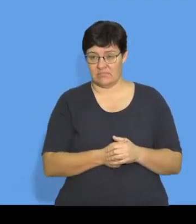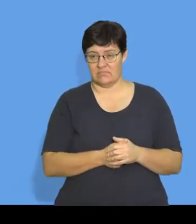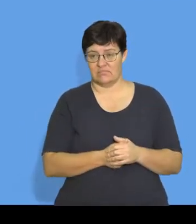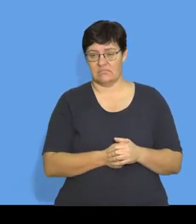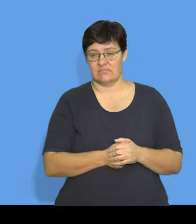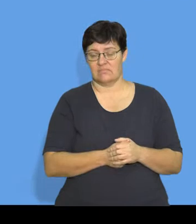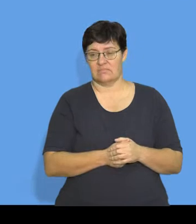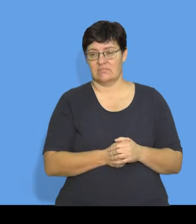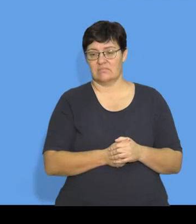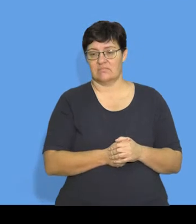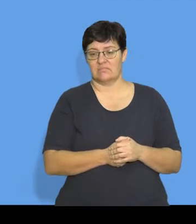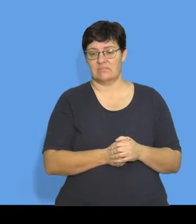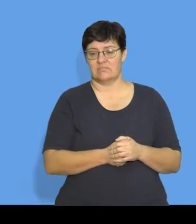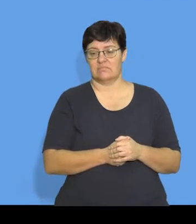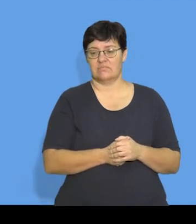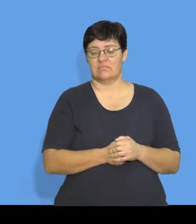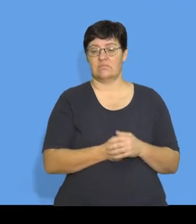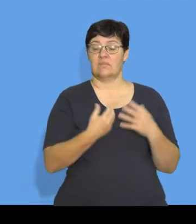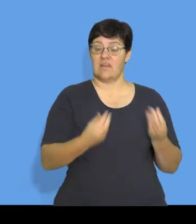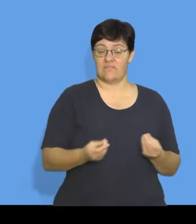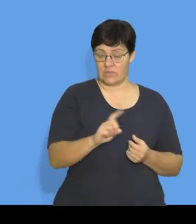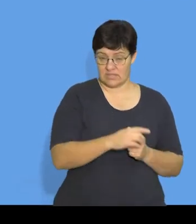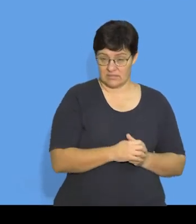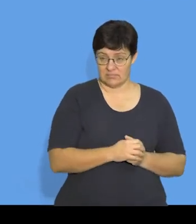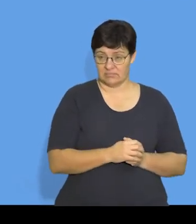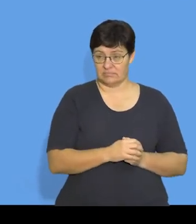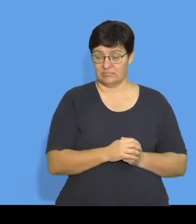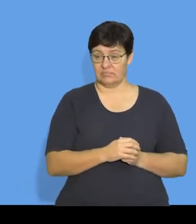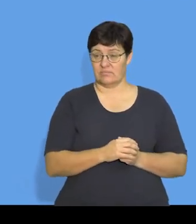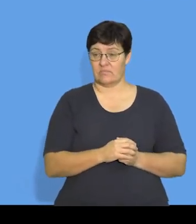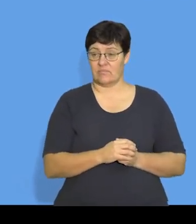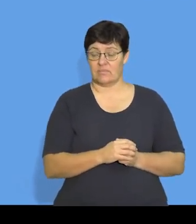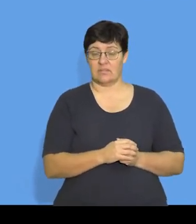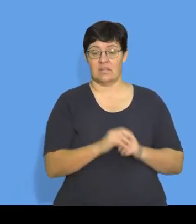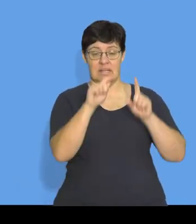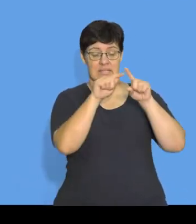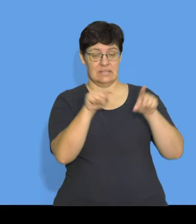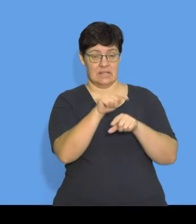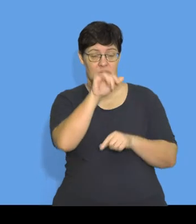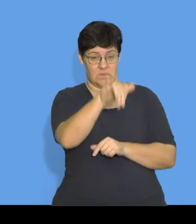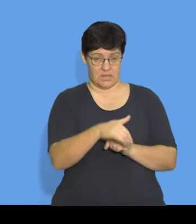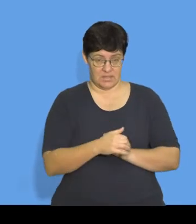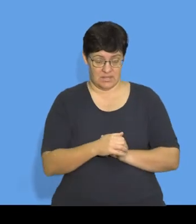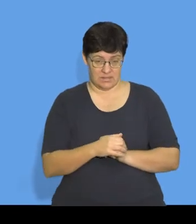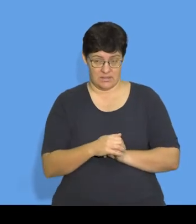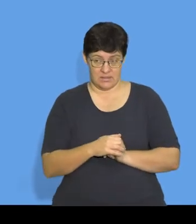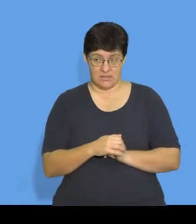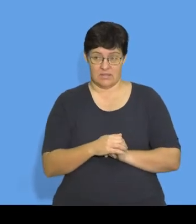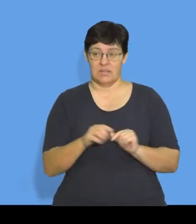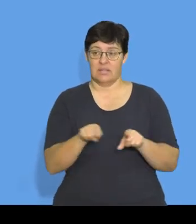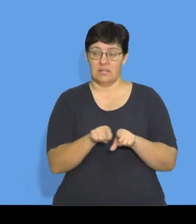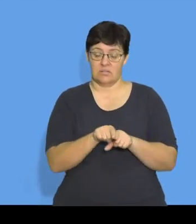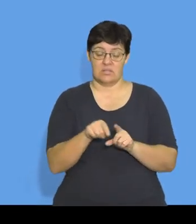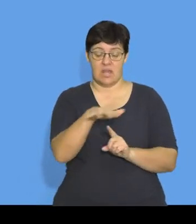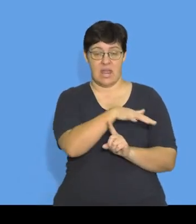So here we go. So I want delta y, which is going to be the area under